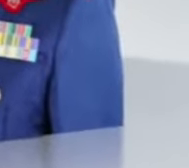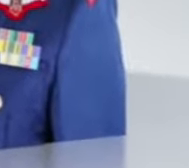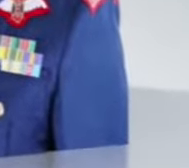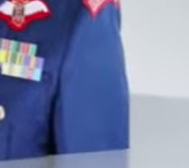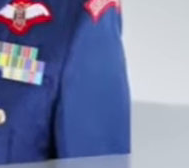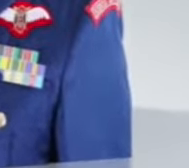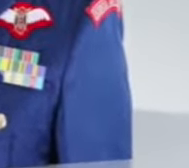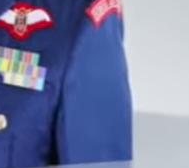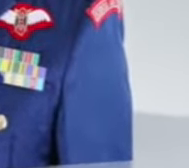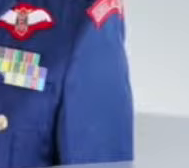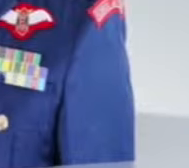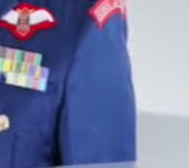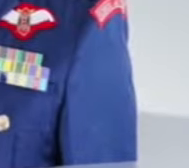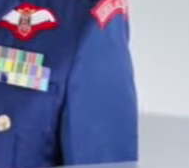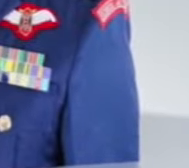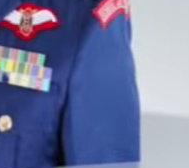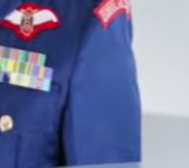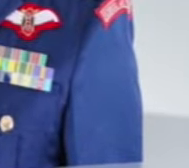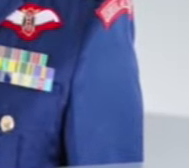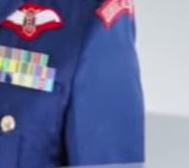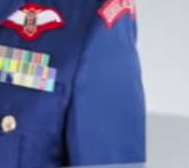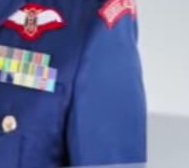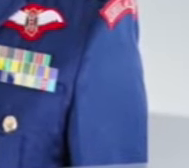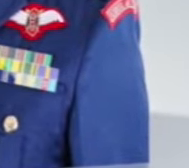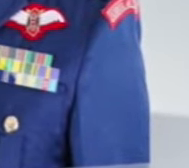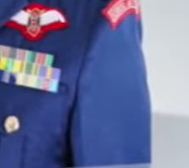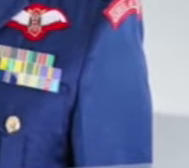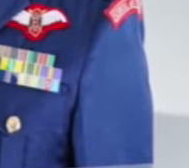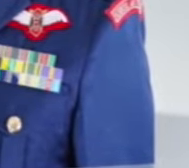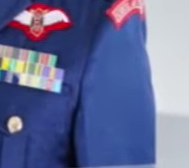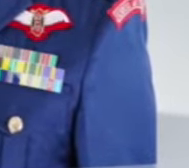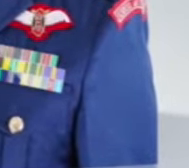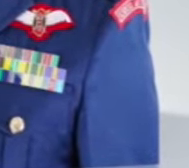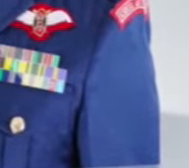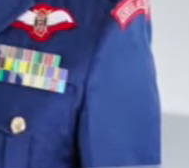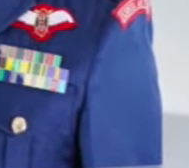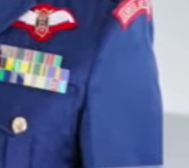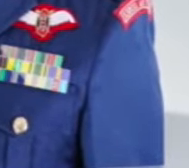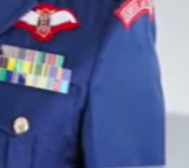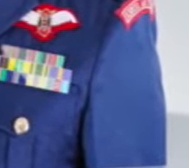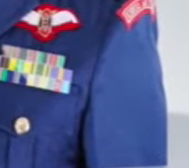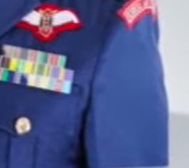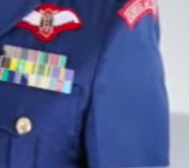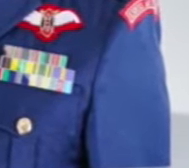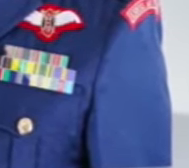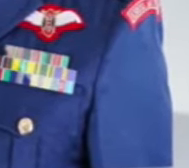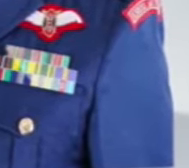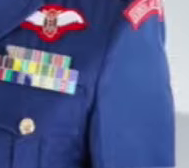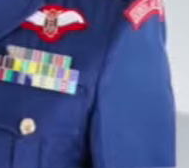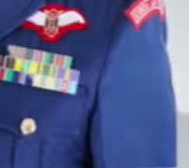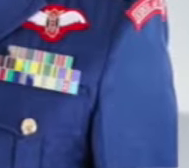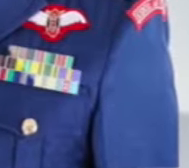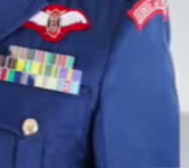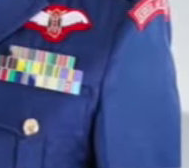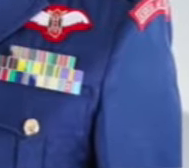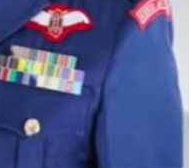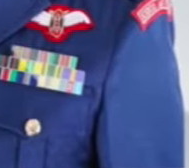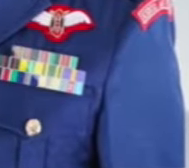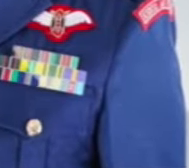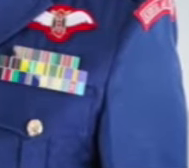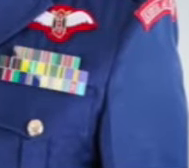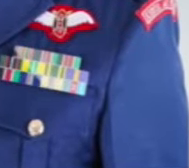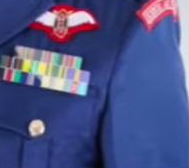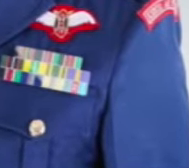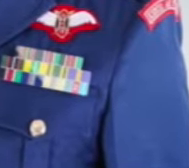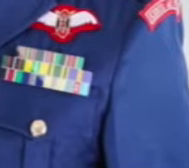promoted to brigadier on 10th April 2012, he was appointed as the deputy chief of the Air Force and later promoted